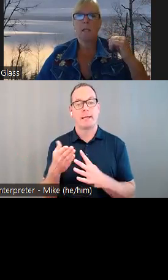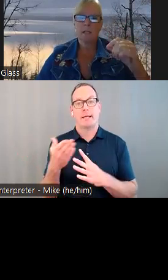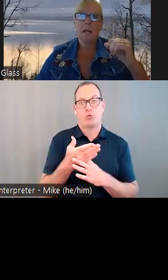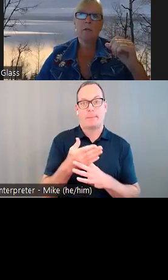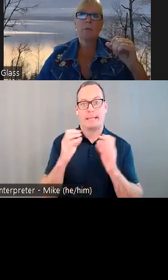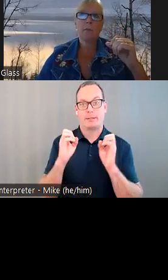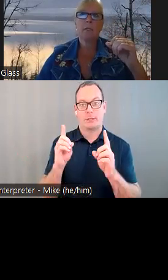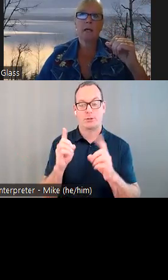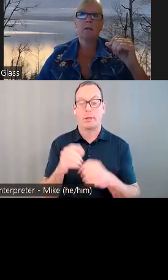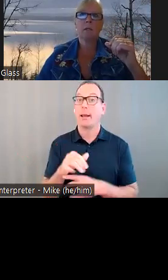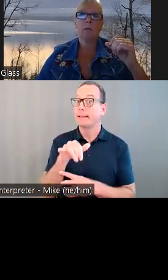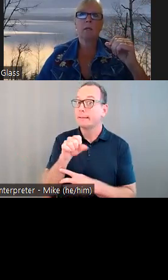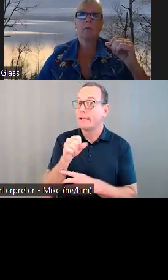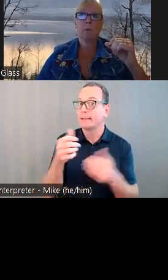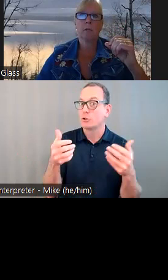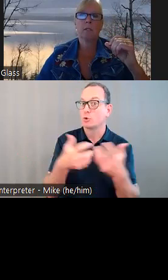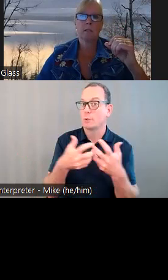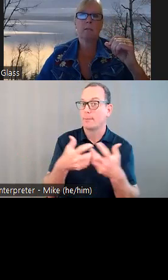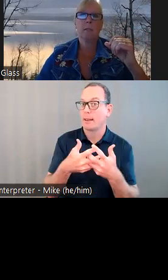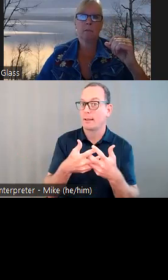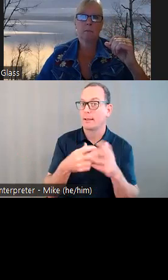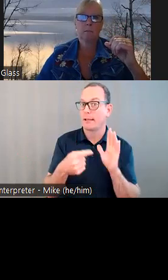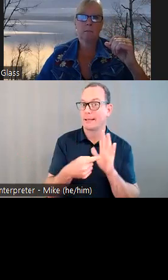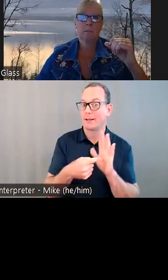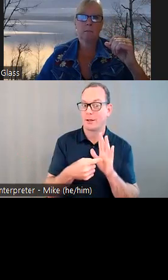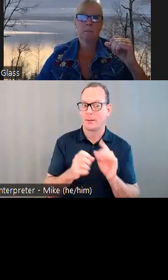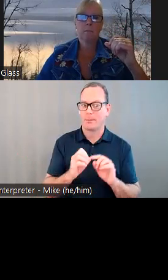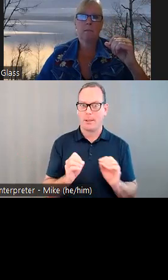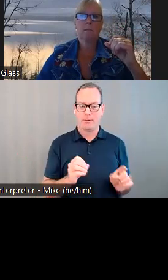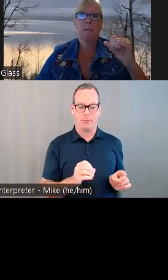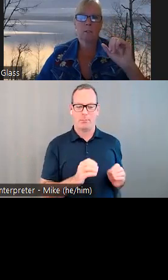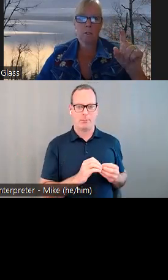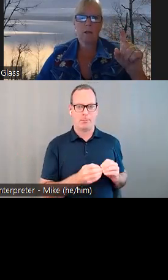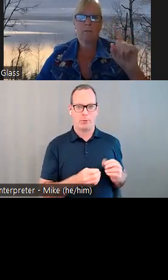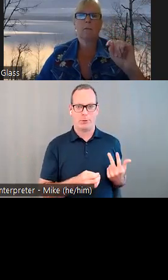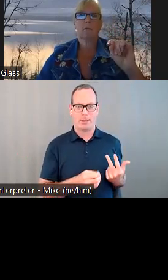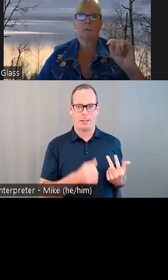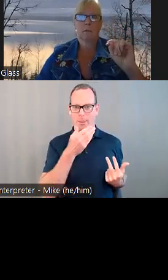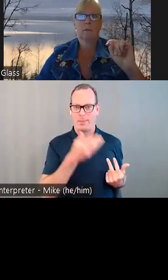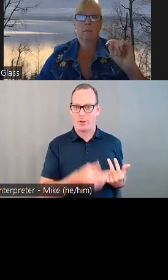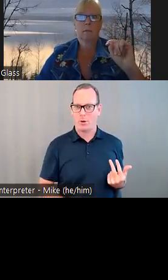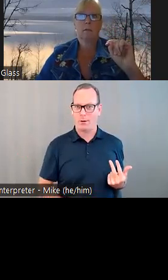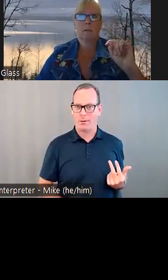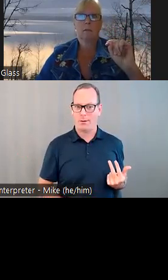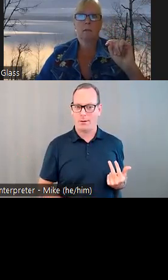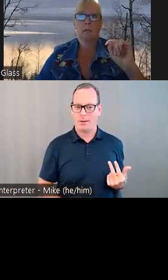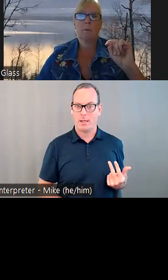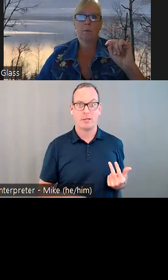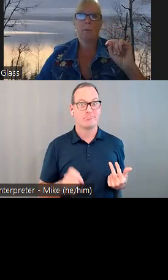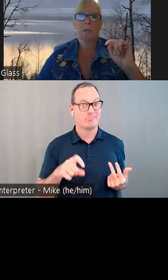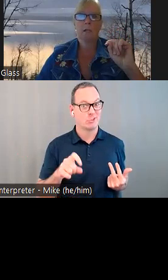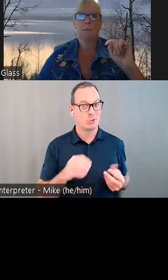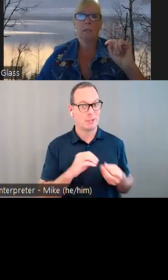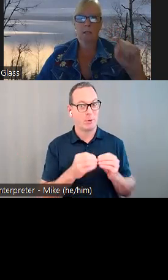but it doesn't have a 3 beside it when you look at report 60B. But it should have a number